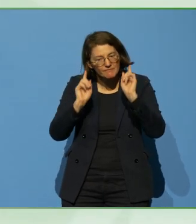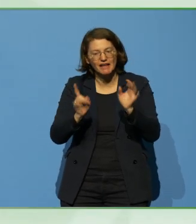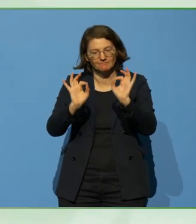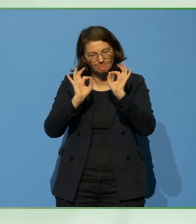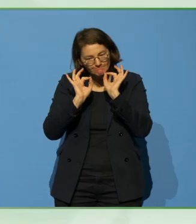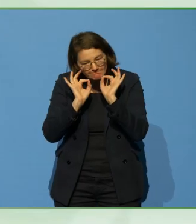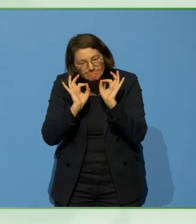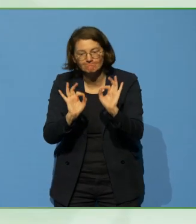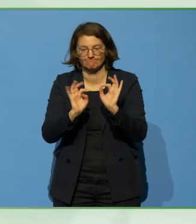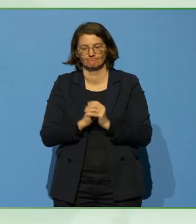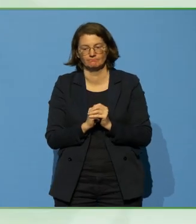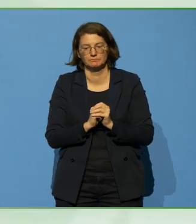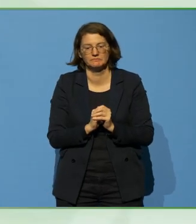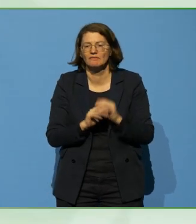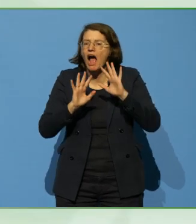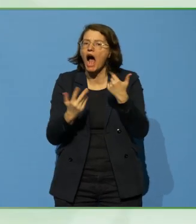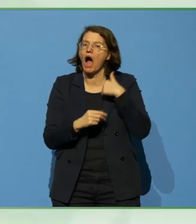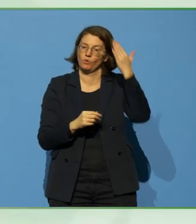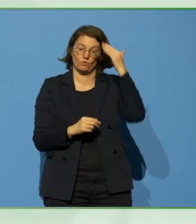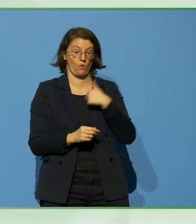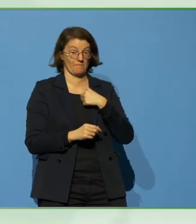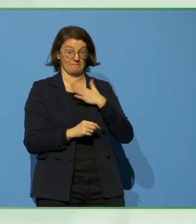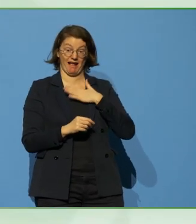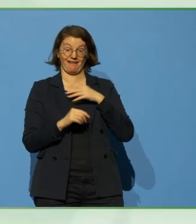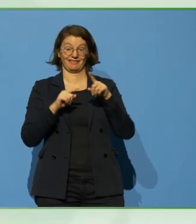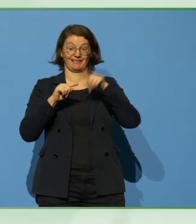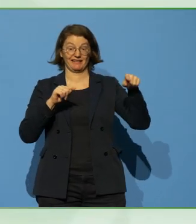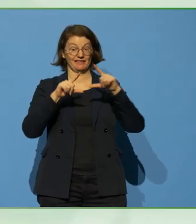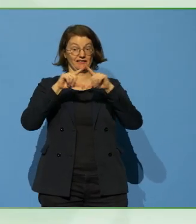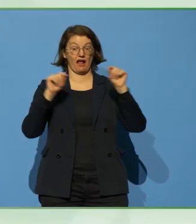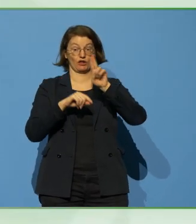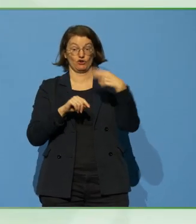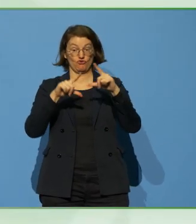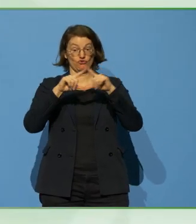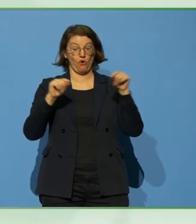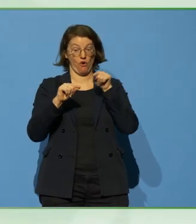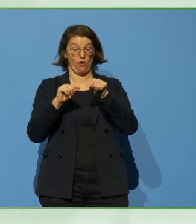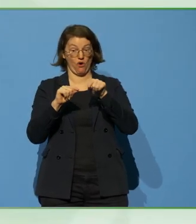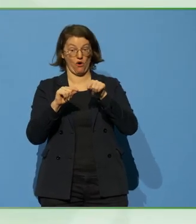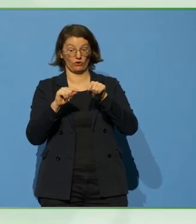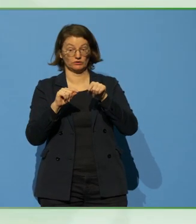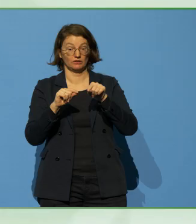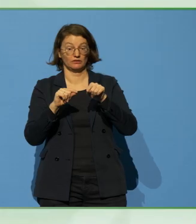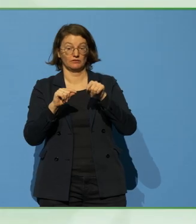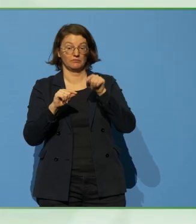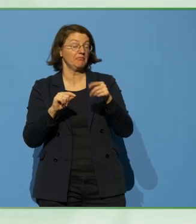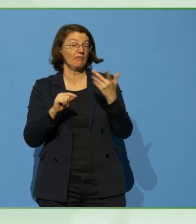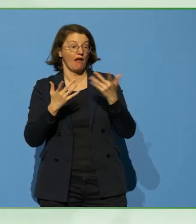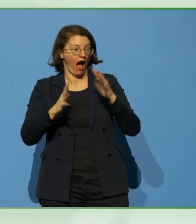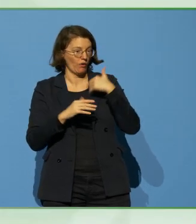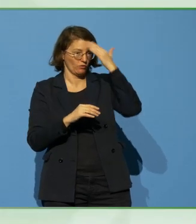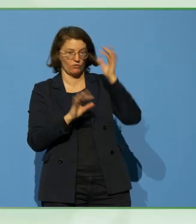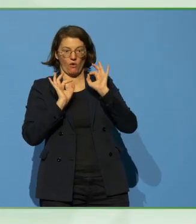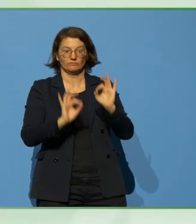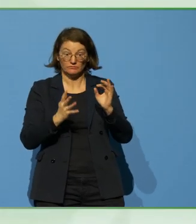if we all are on board and work with this. And it also may open up new